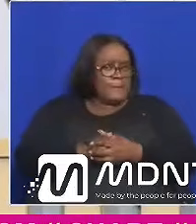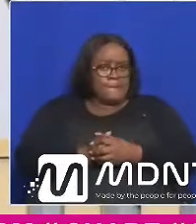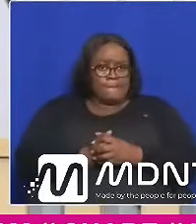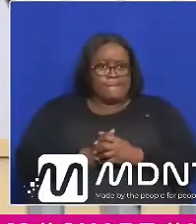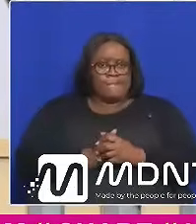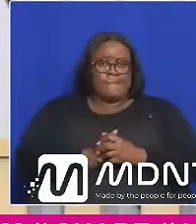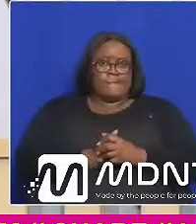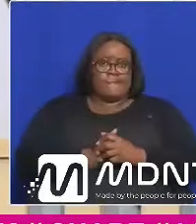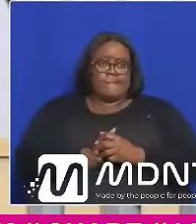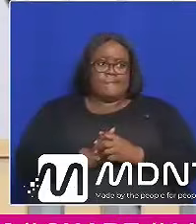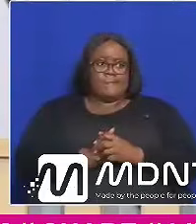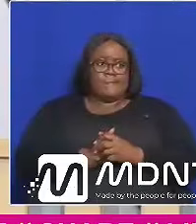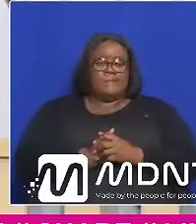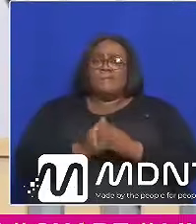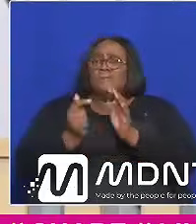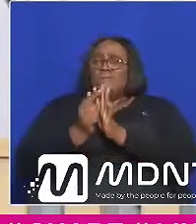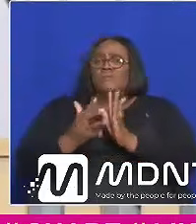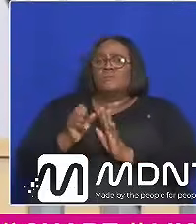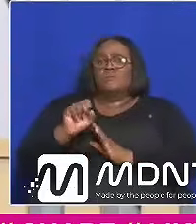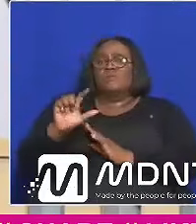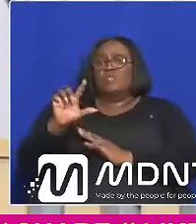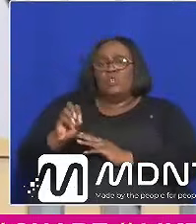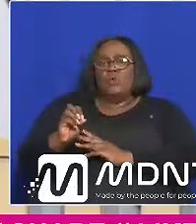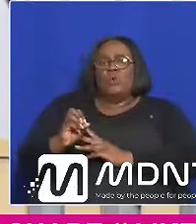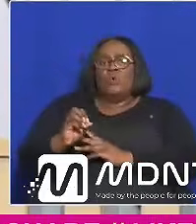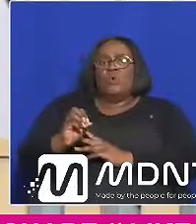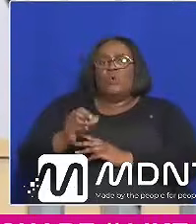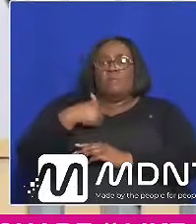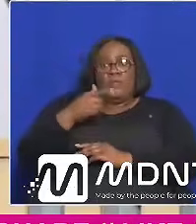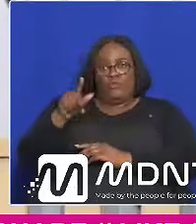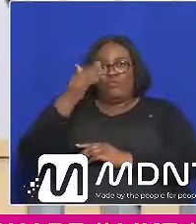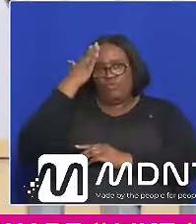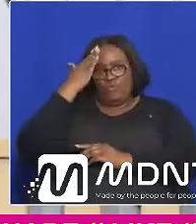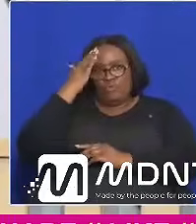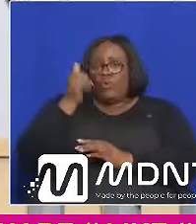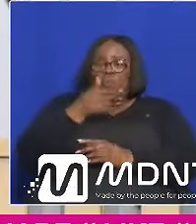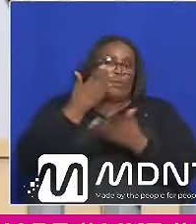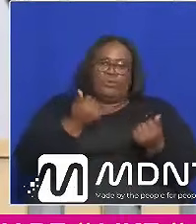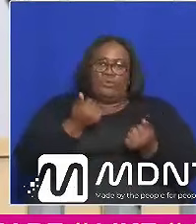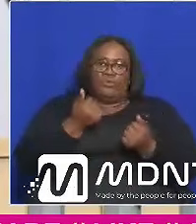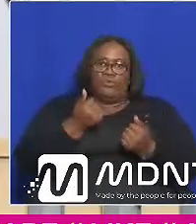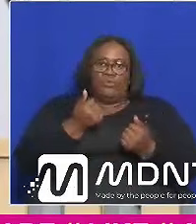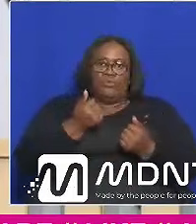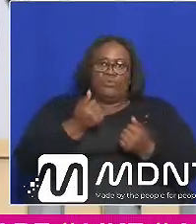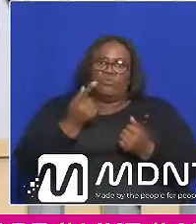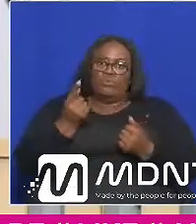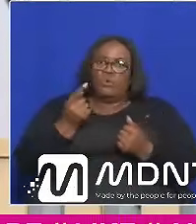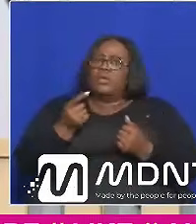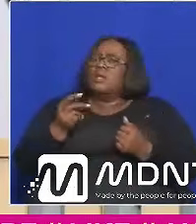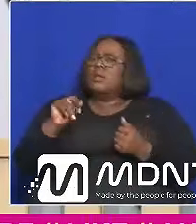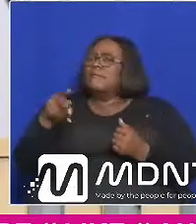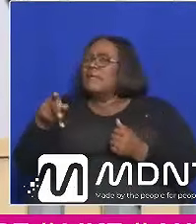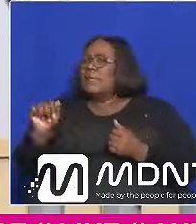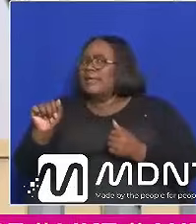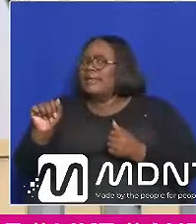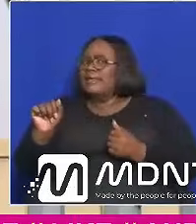Advocate Sula, myself and you now as we sit here, we do not know what is up the sleeves of the prosecutor. We do not know what questions they